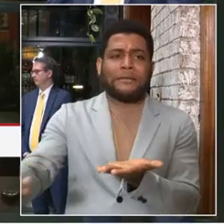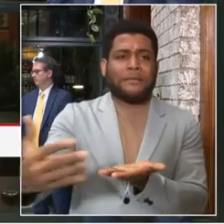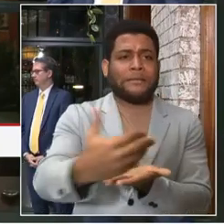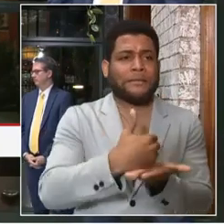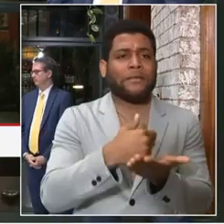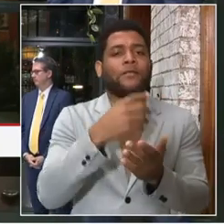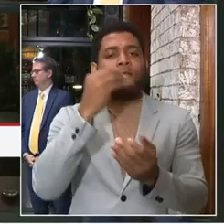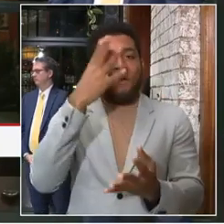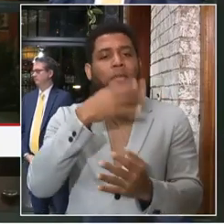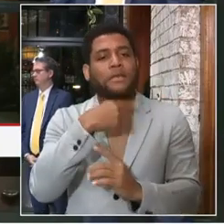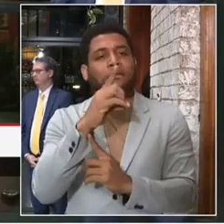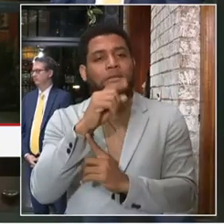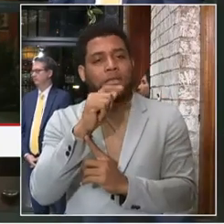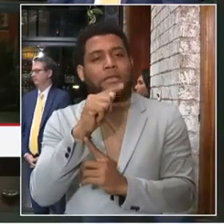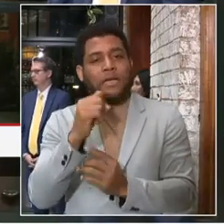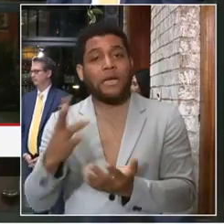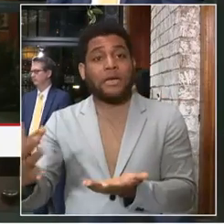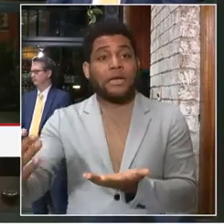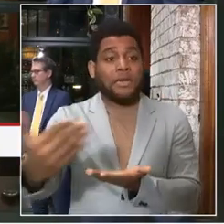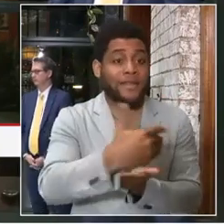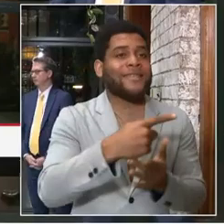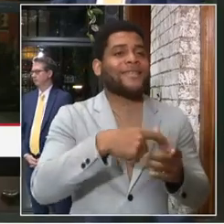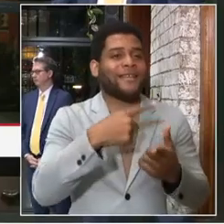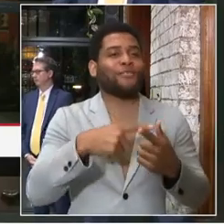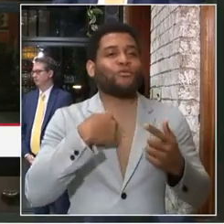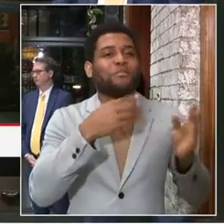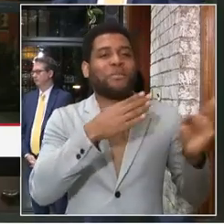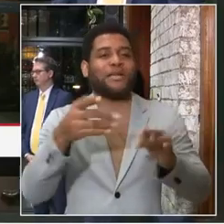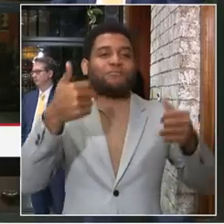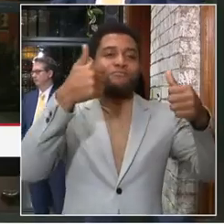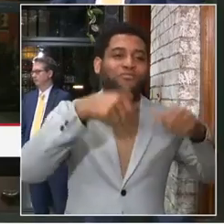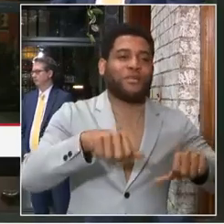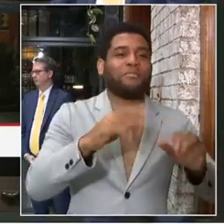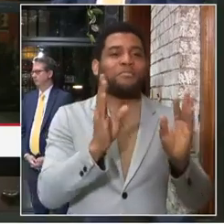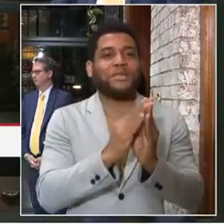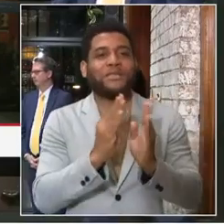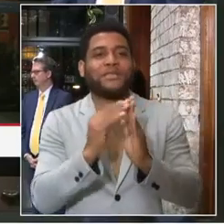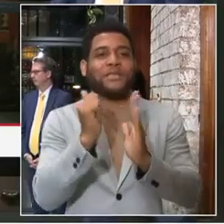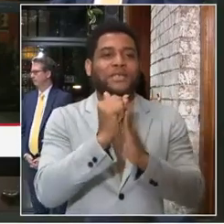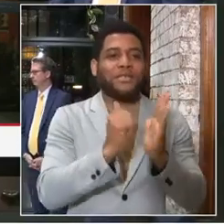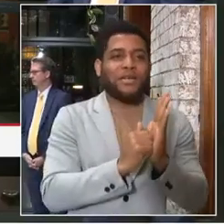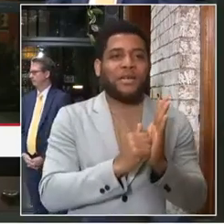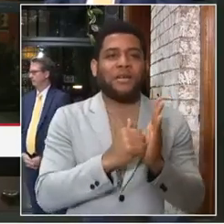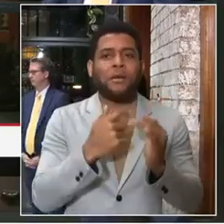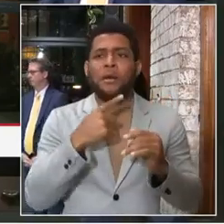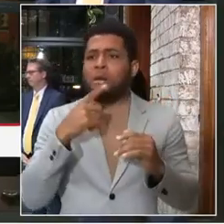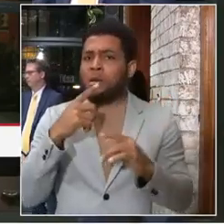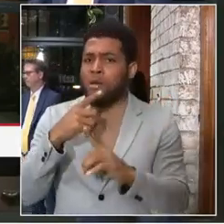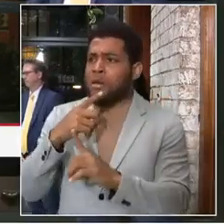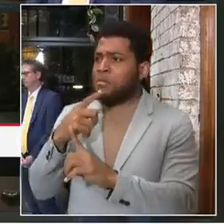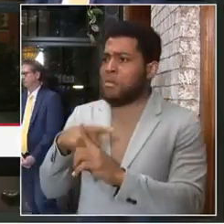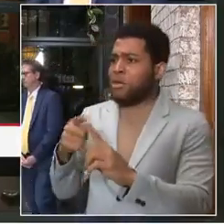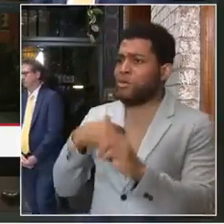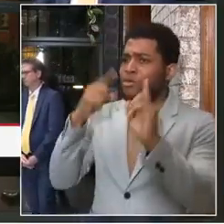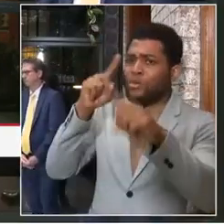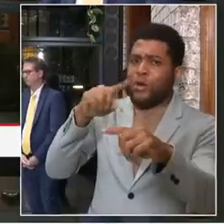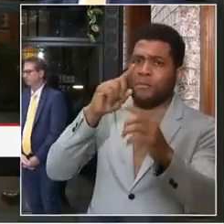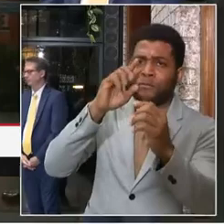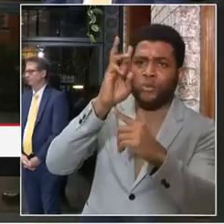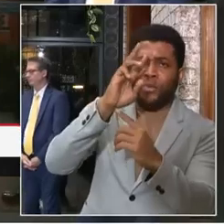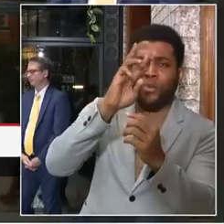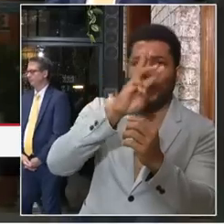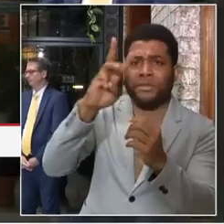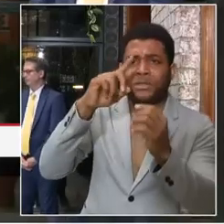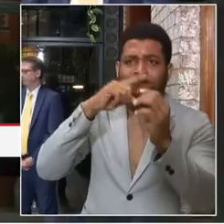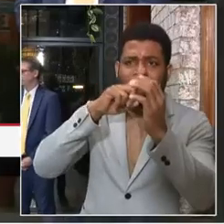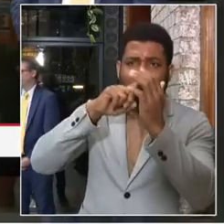and post meetings and have agendas. I will go to that website, but I searched during the press conference, breakfast meeting,